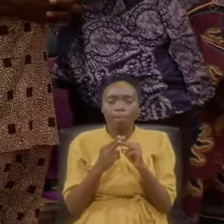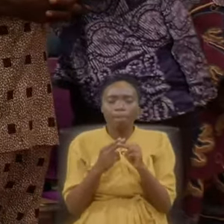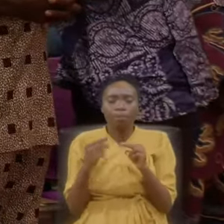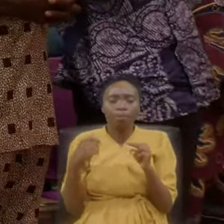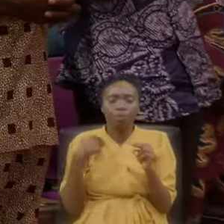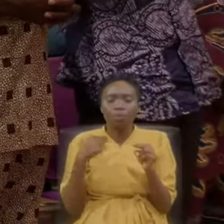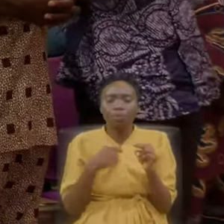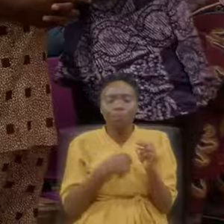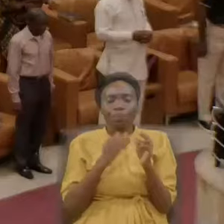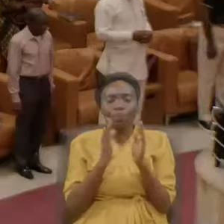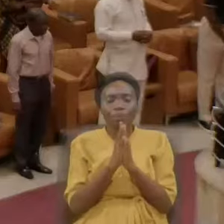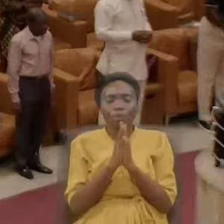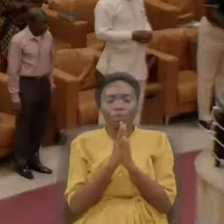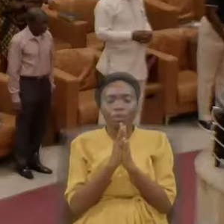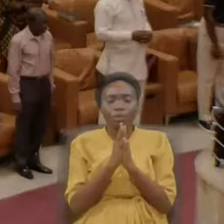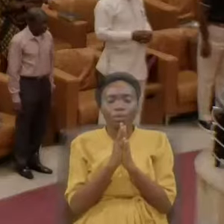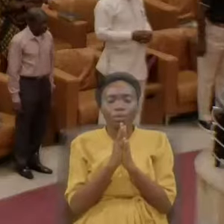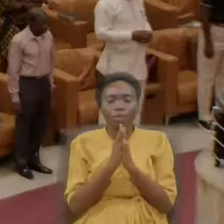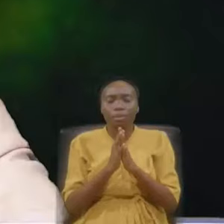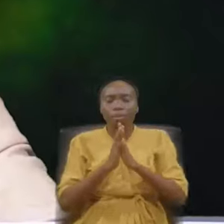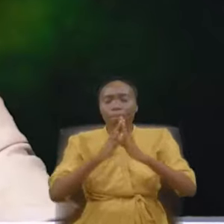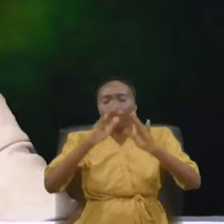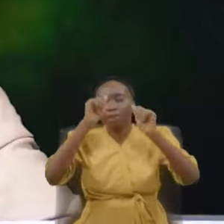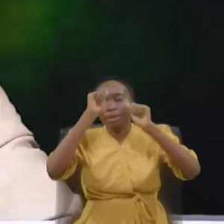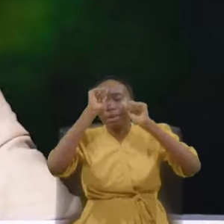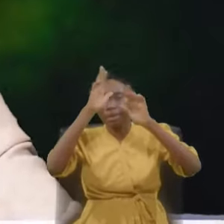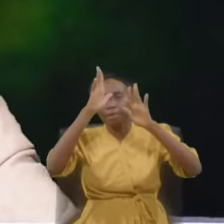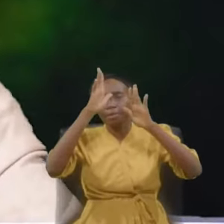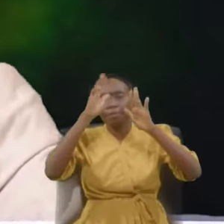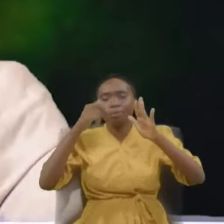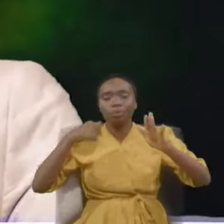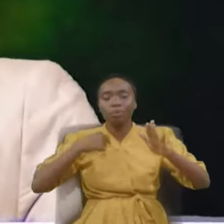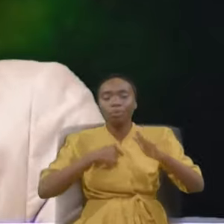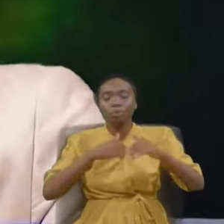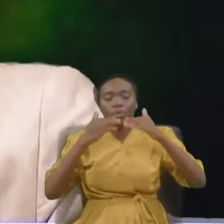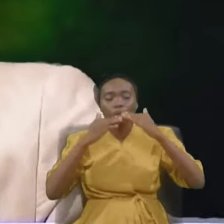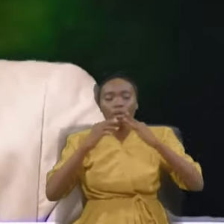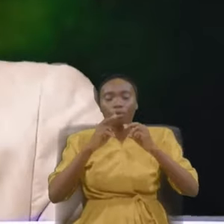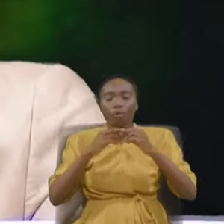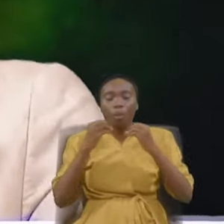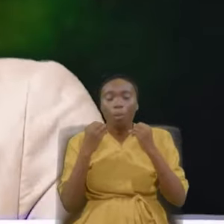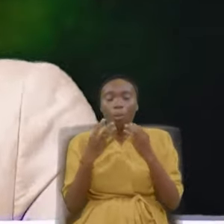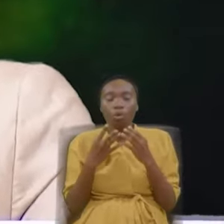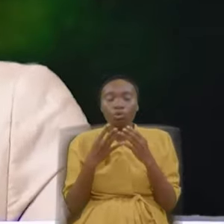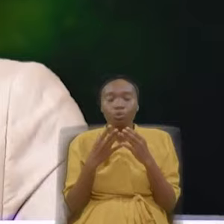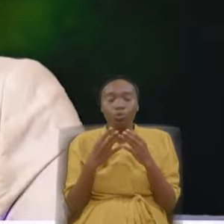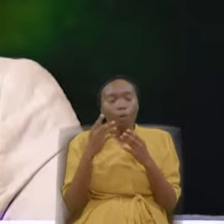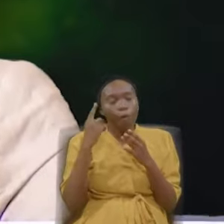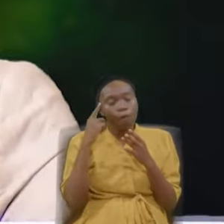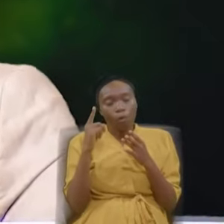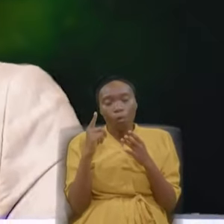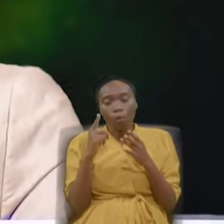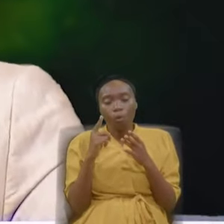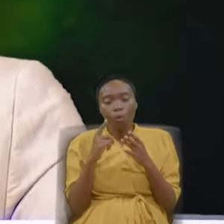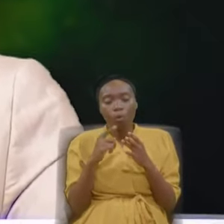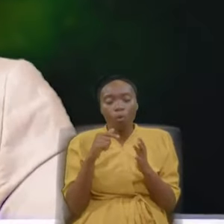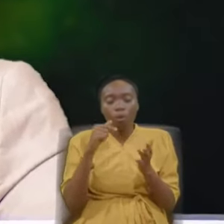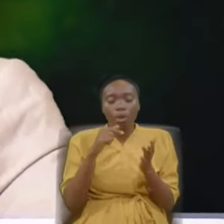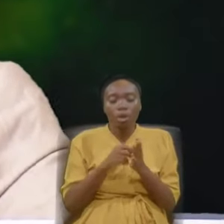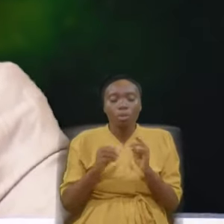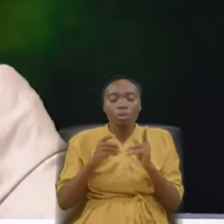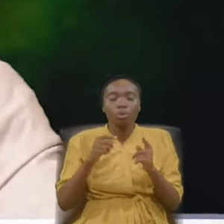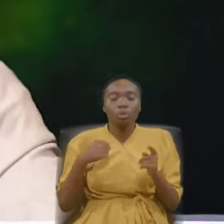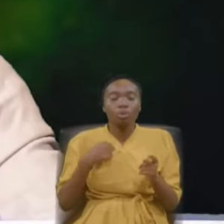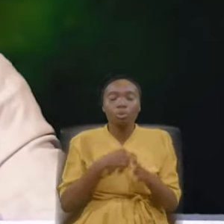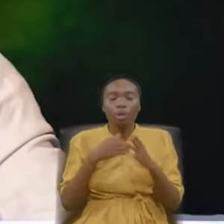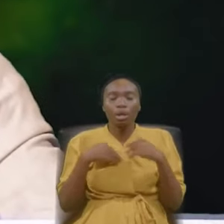name we pray. Father, we thank you very much for the privilege we have